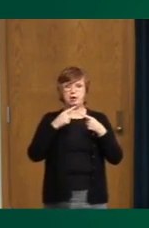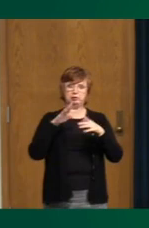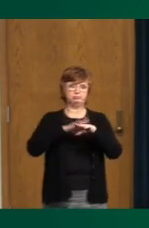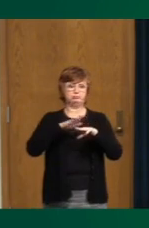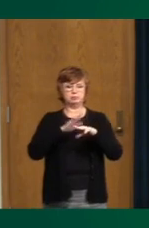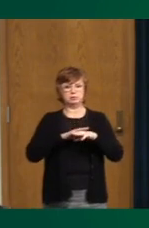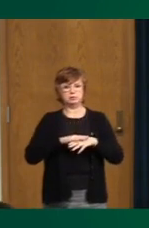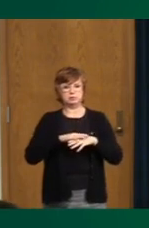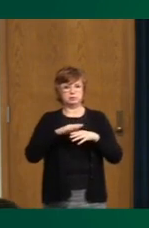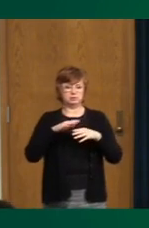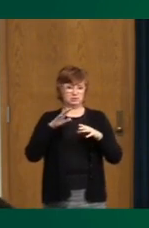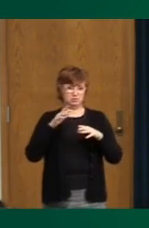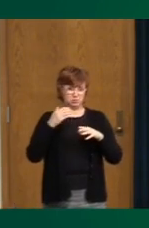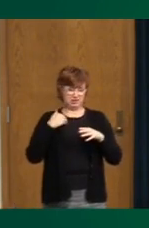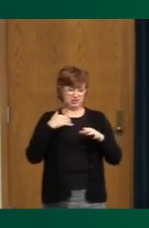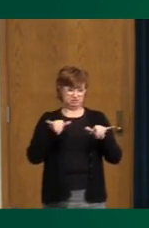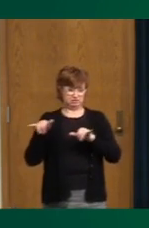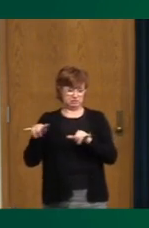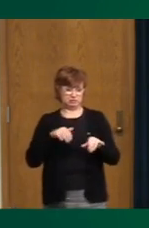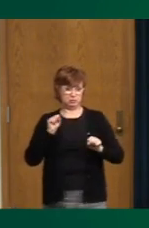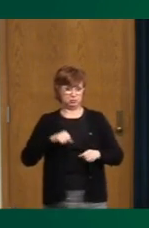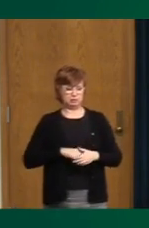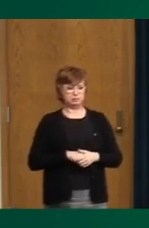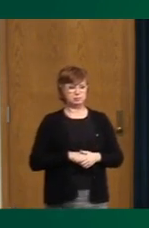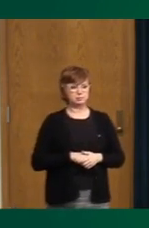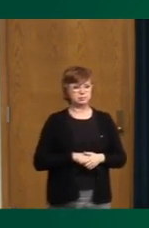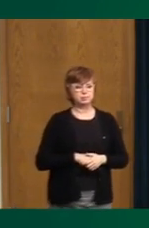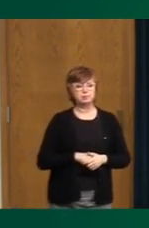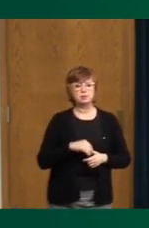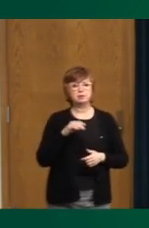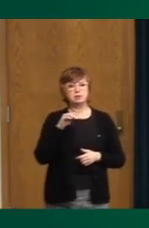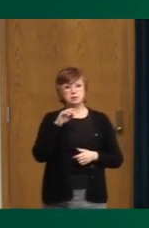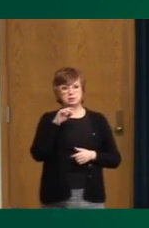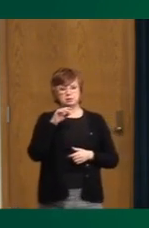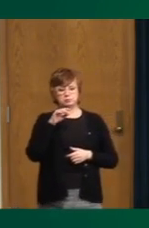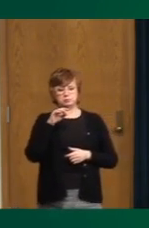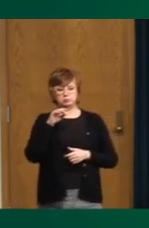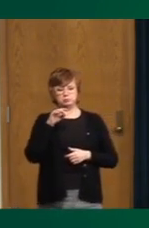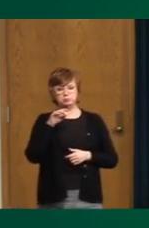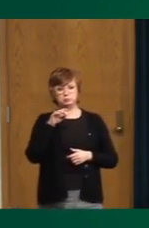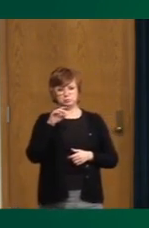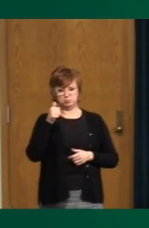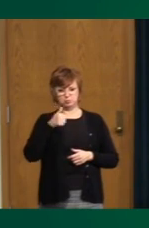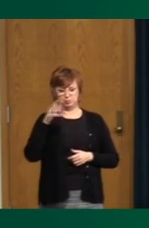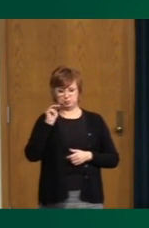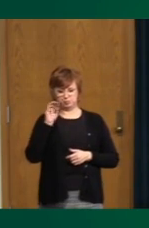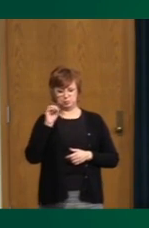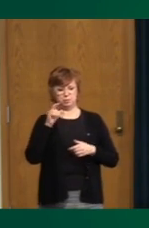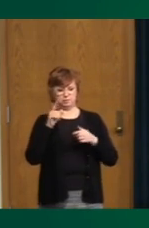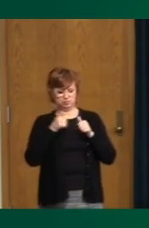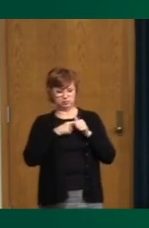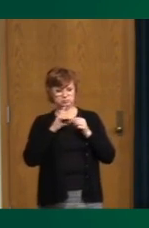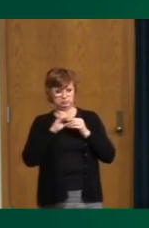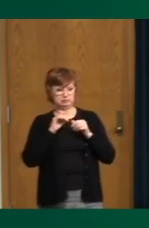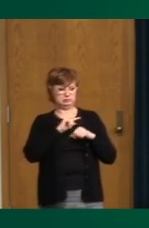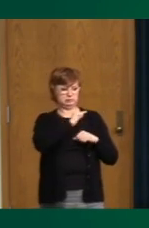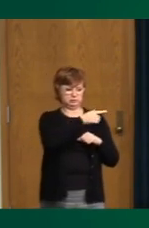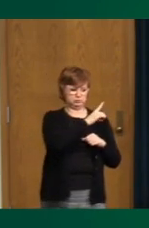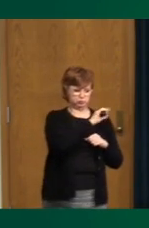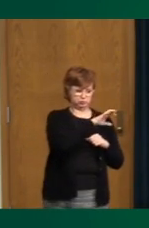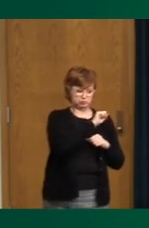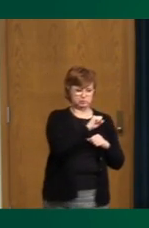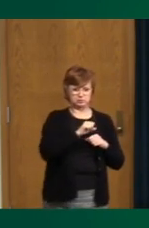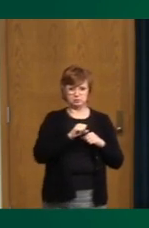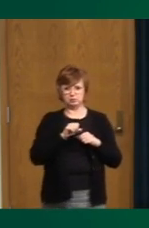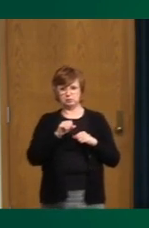a little bit of a high level, and Dr. Shahab, I know you'll have a lot more substance to add to that question. It's not